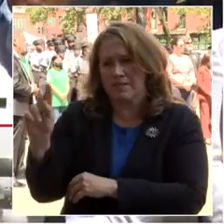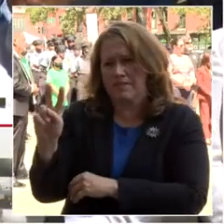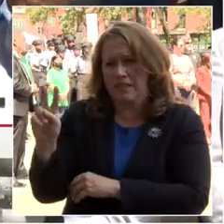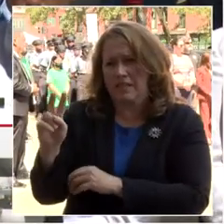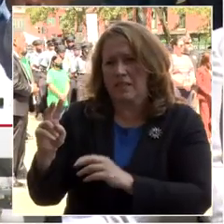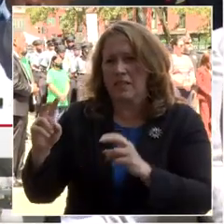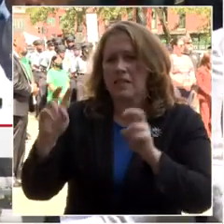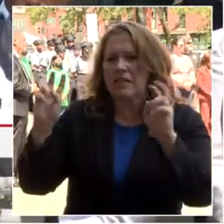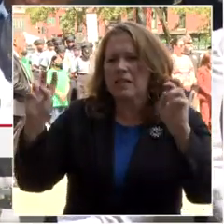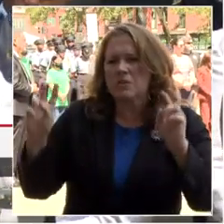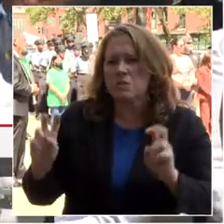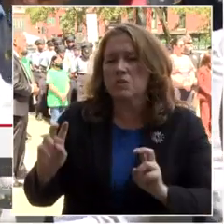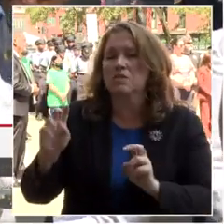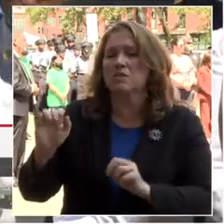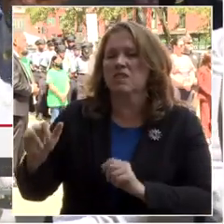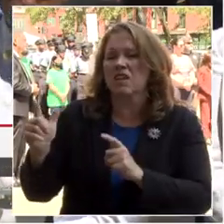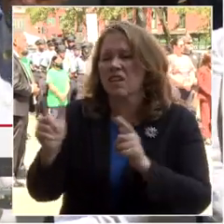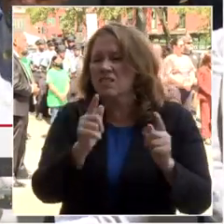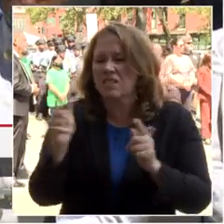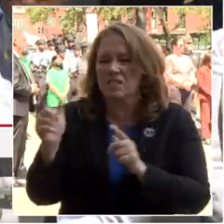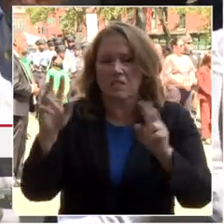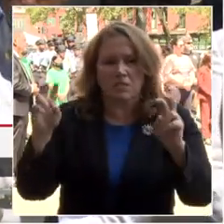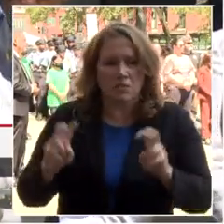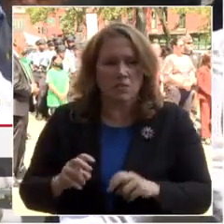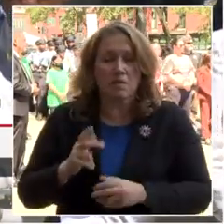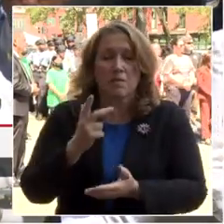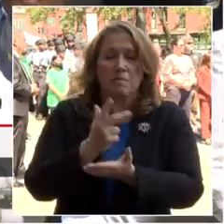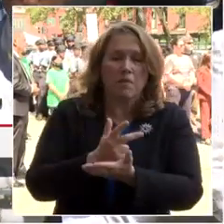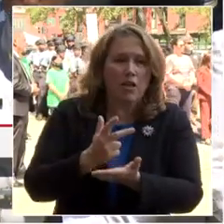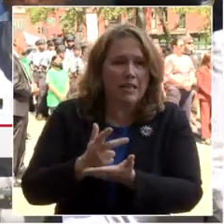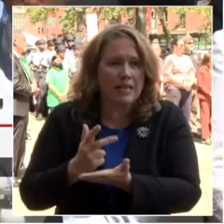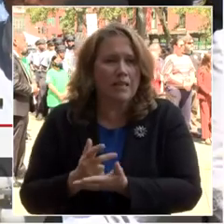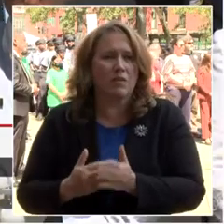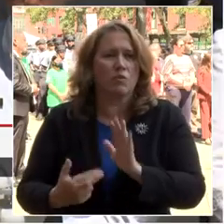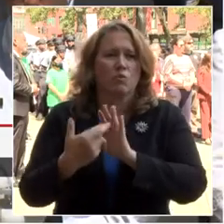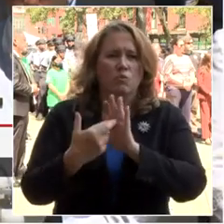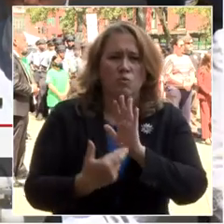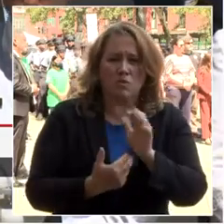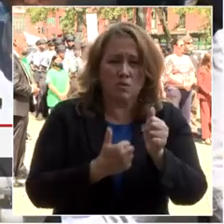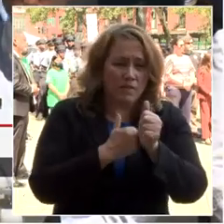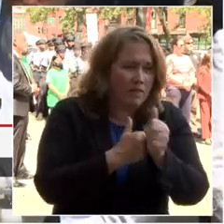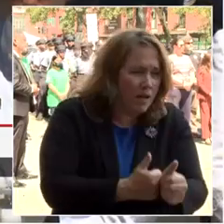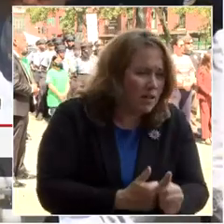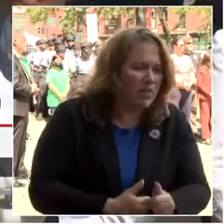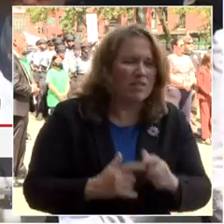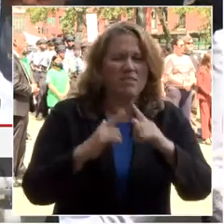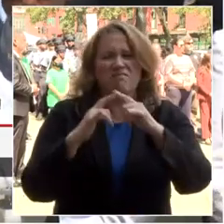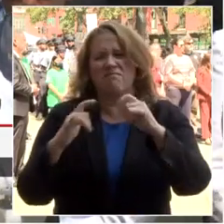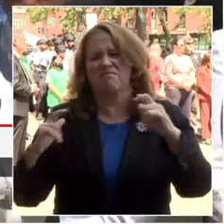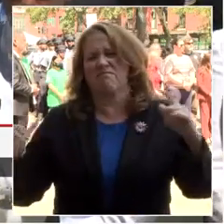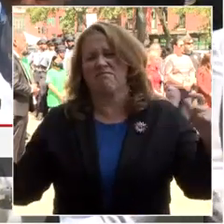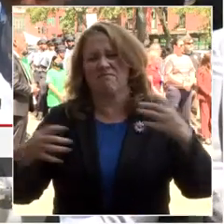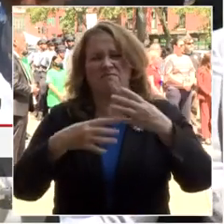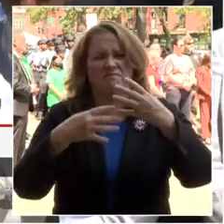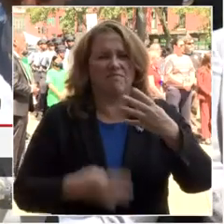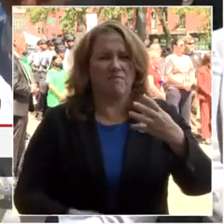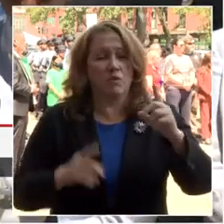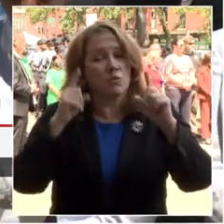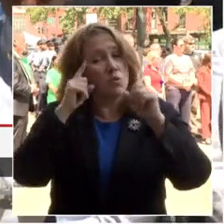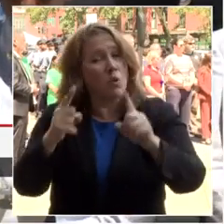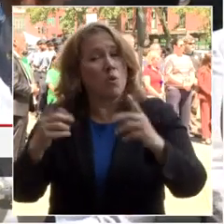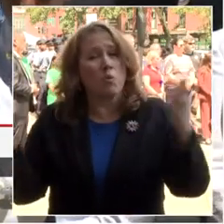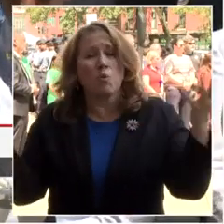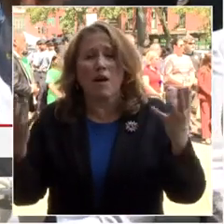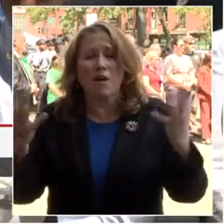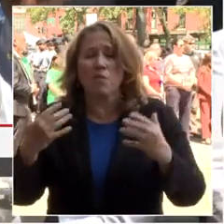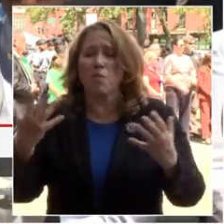and parking regulations. The goal for this, of course, is for people to enjoy our beautiful city and